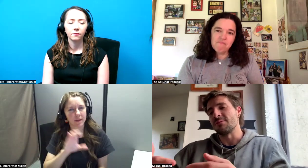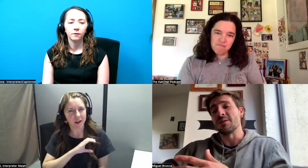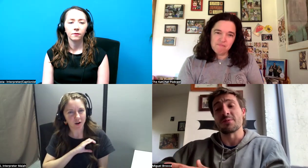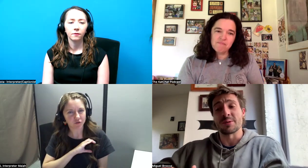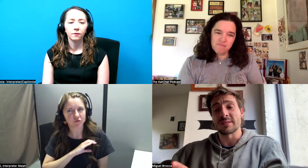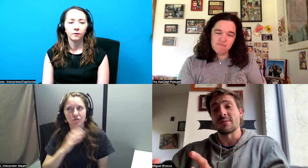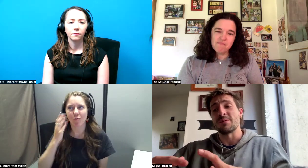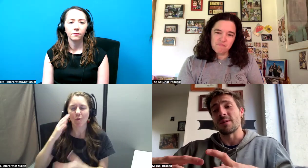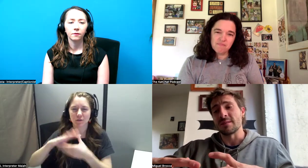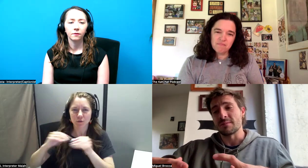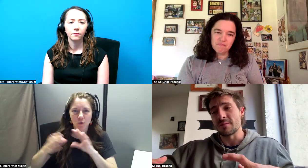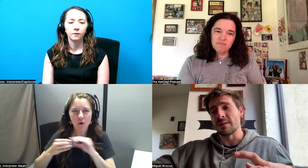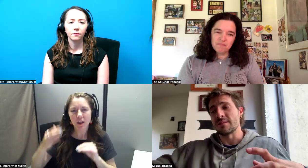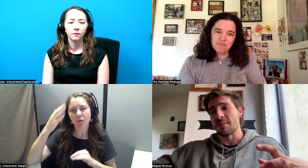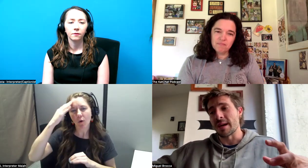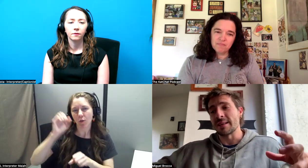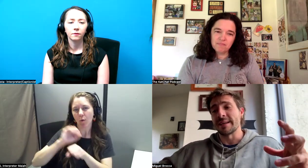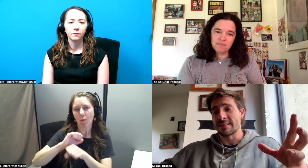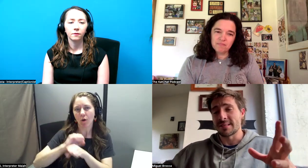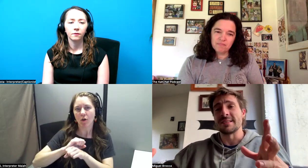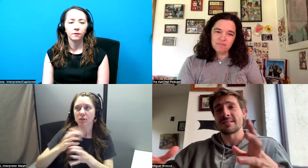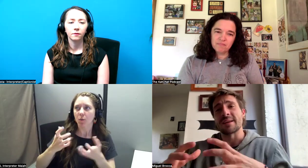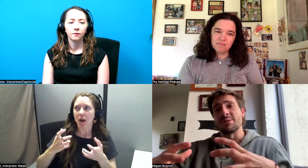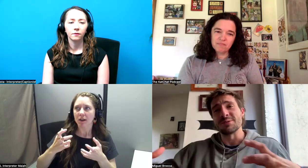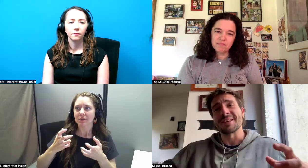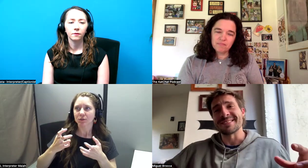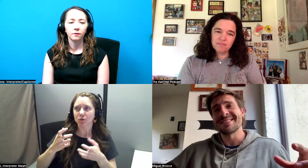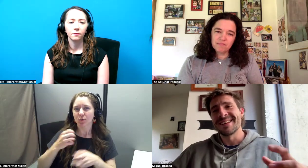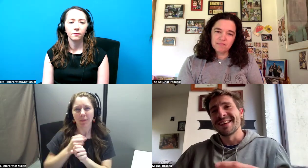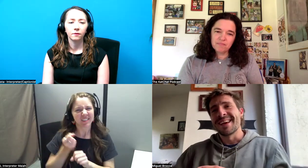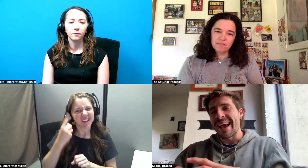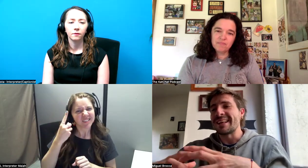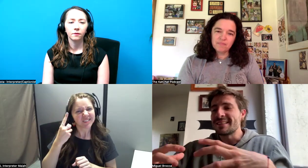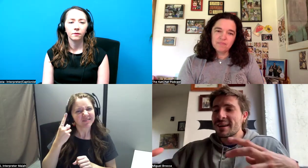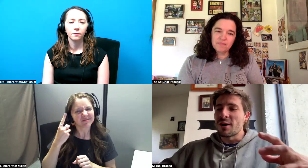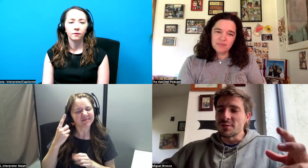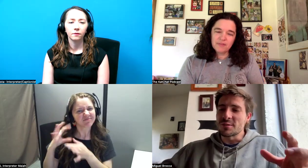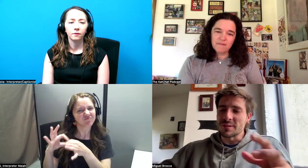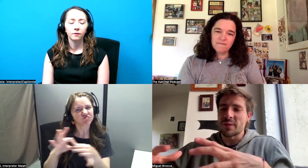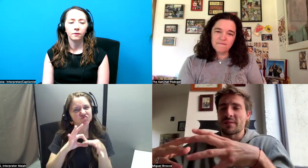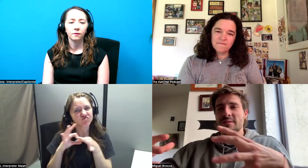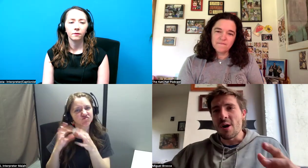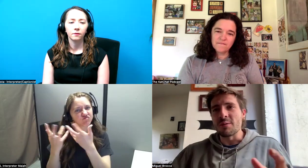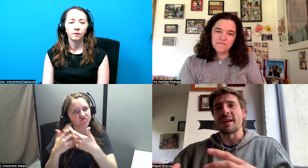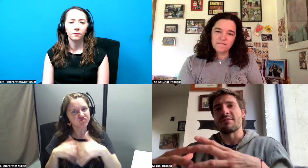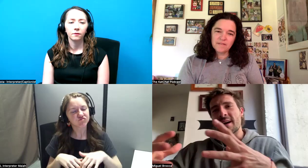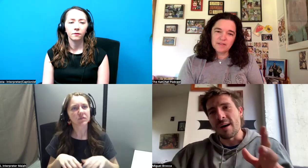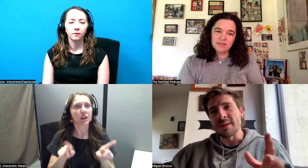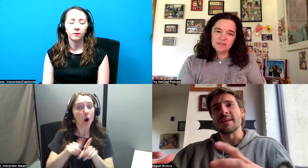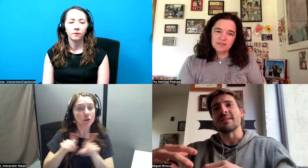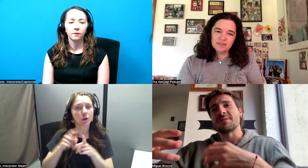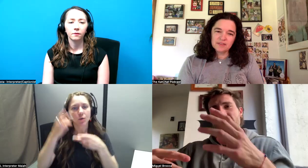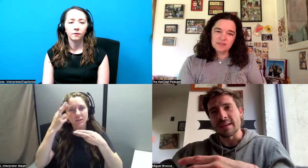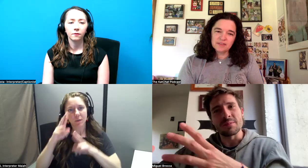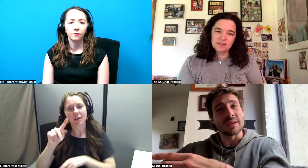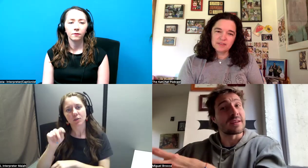story and we knew the work, so we wanted it to make like sense, like real sense, and also respect the tone and have a comedy